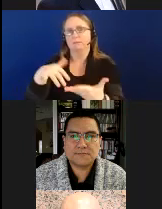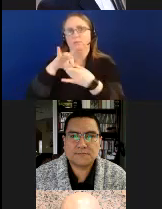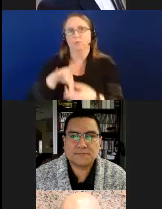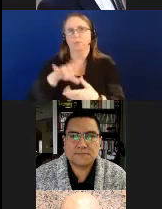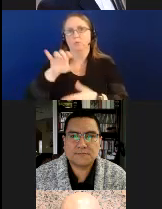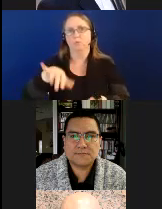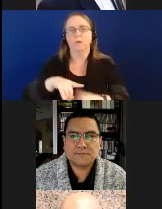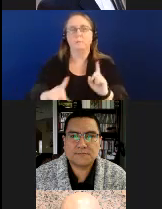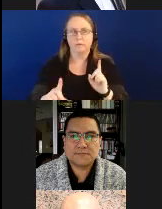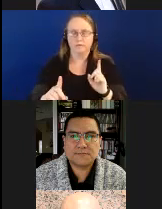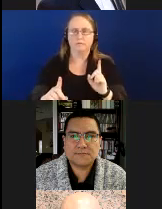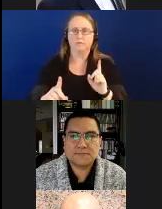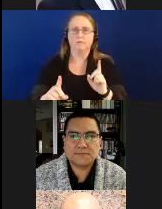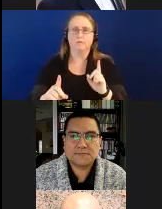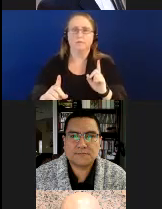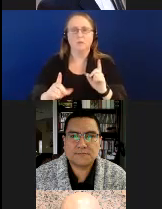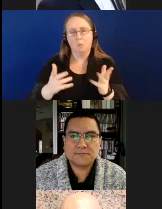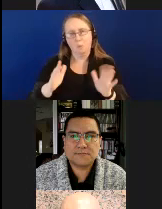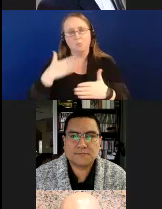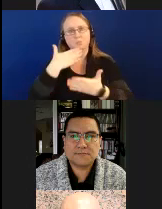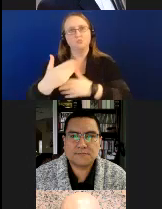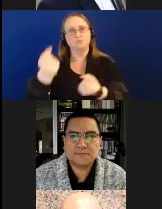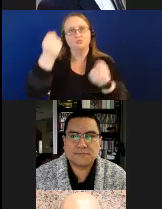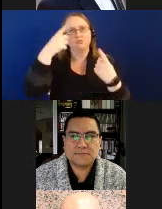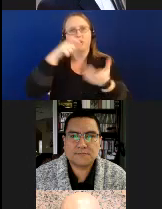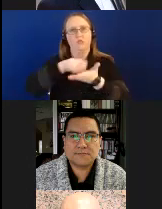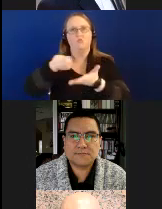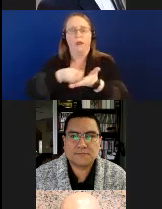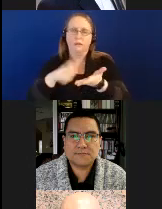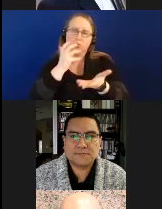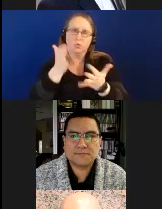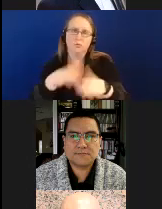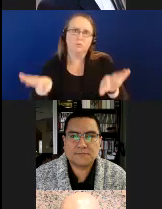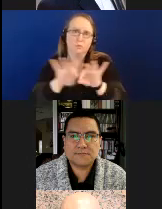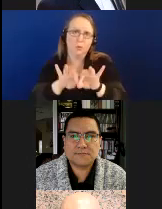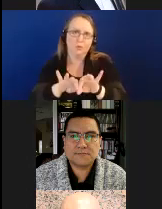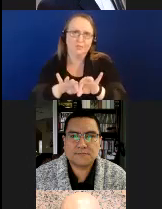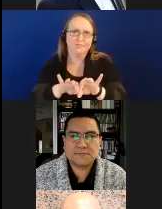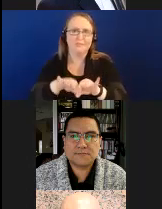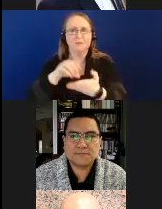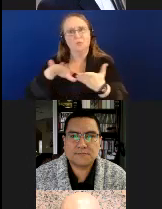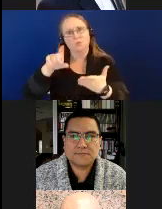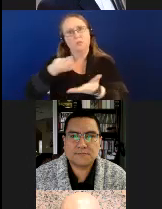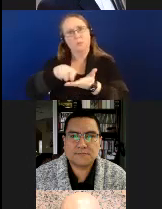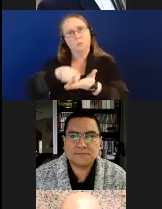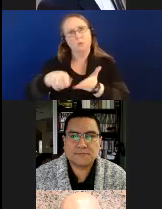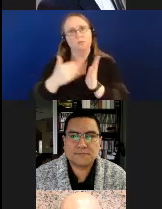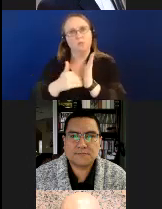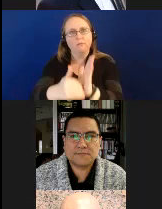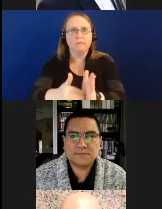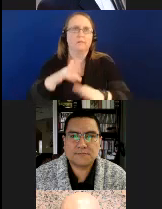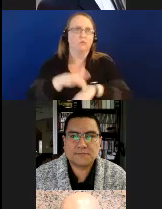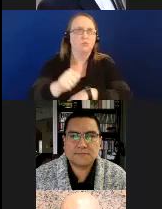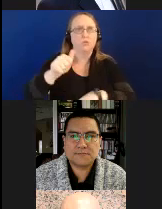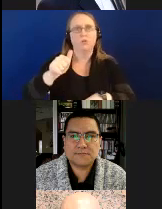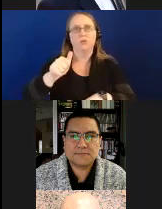it's pretty well understood that writing is important, right? We should be having students write more often, earlier, in